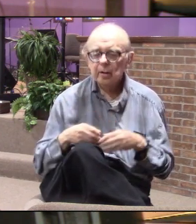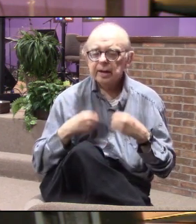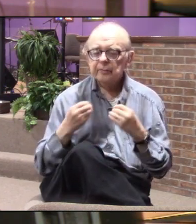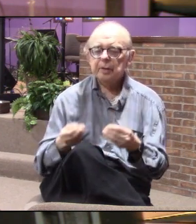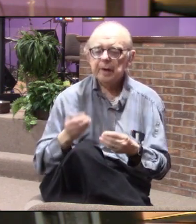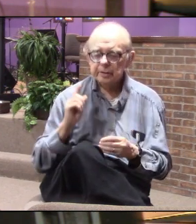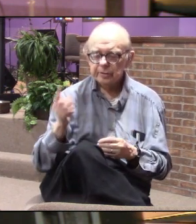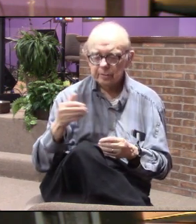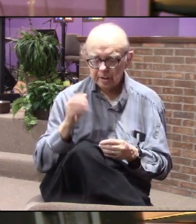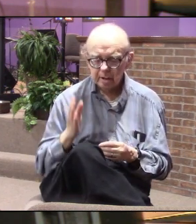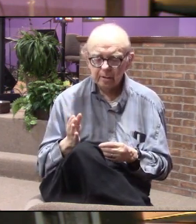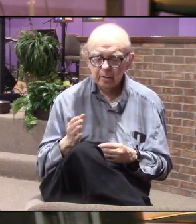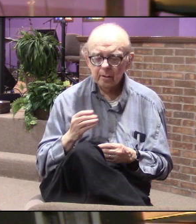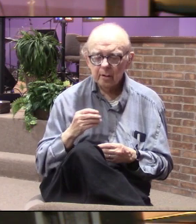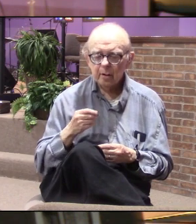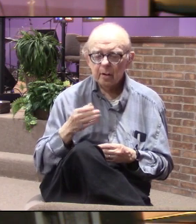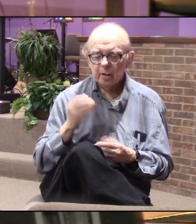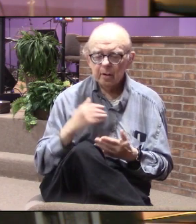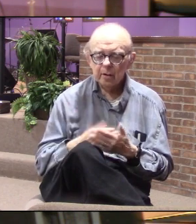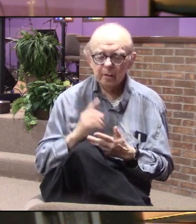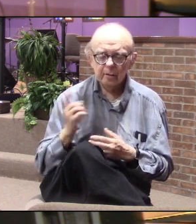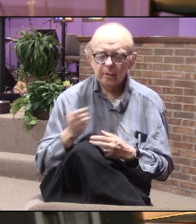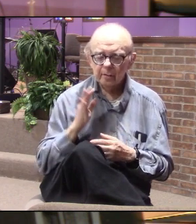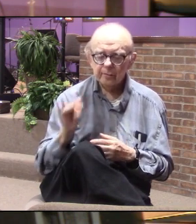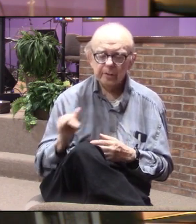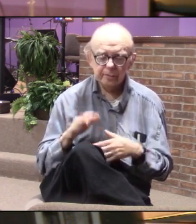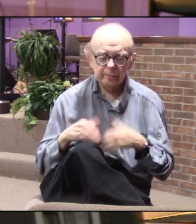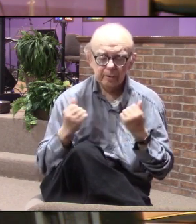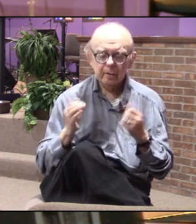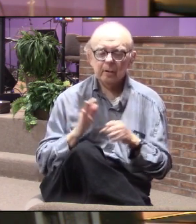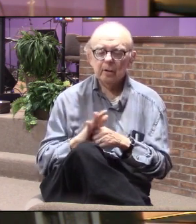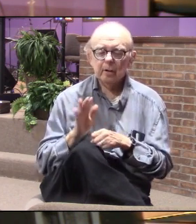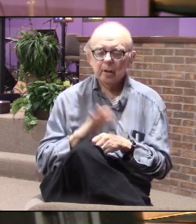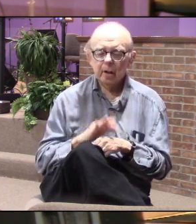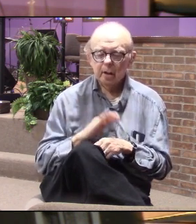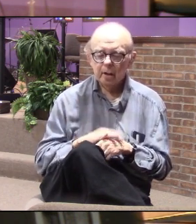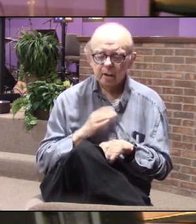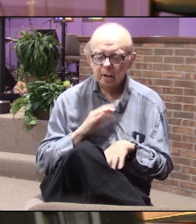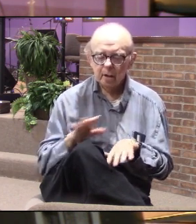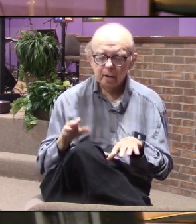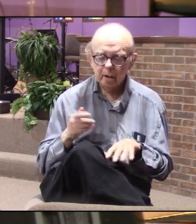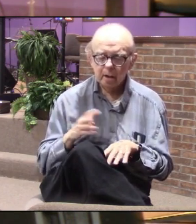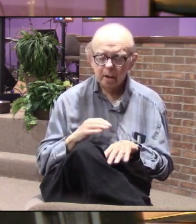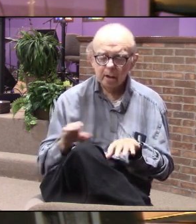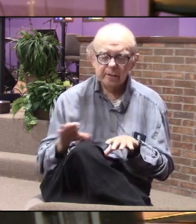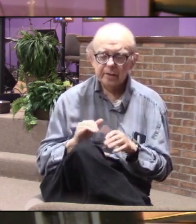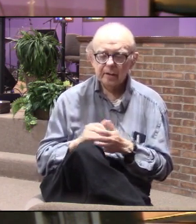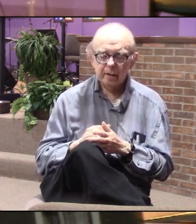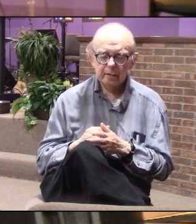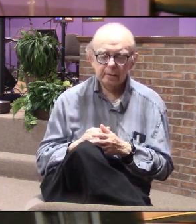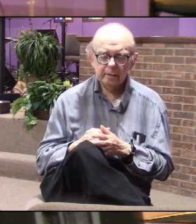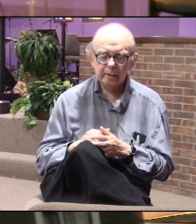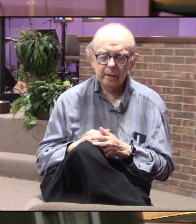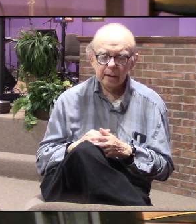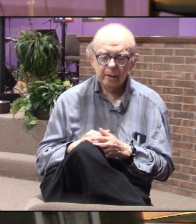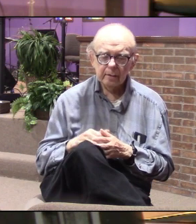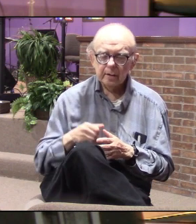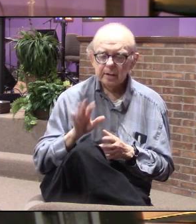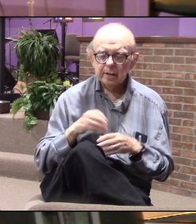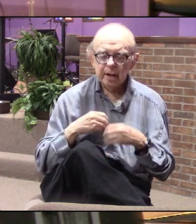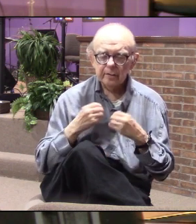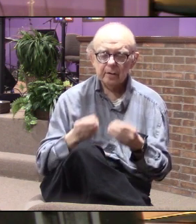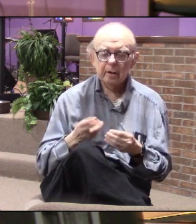you, and he will be yours for his entire lifetime. She did, or God did. He